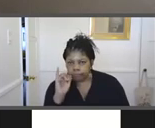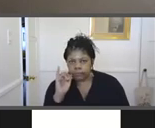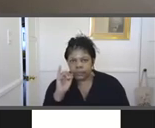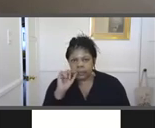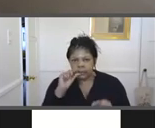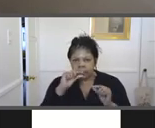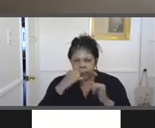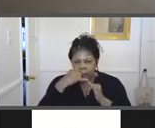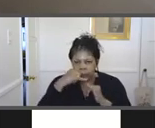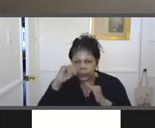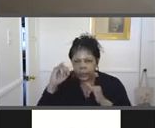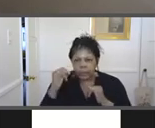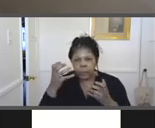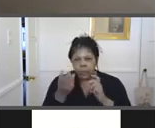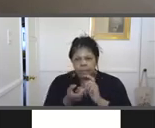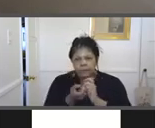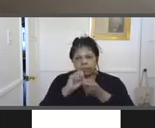to